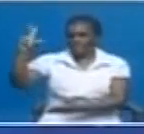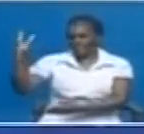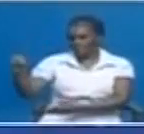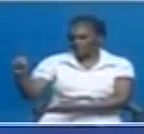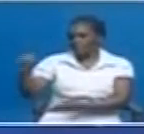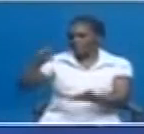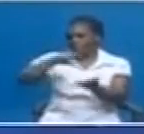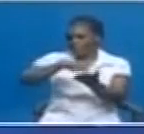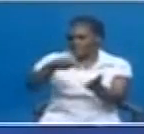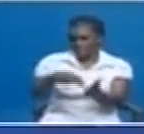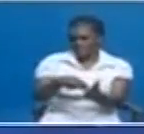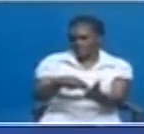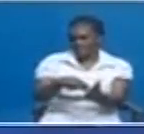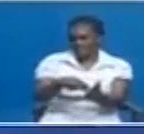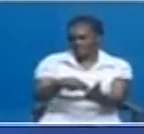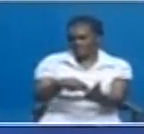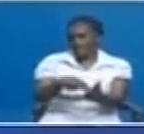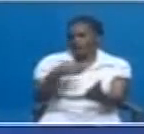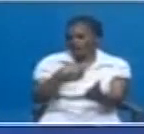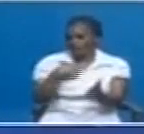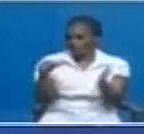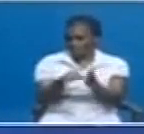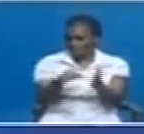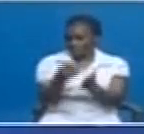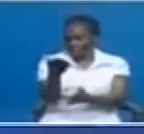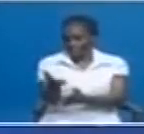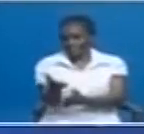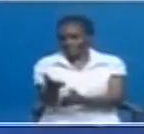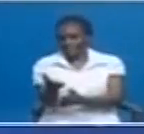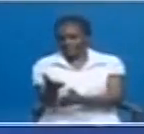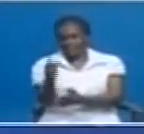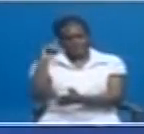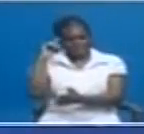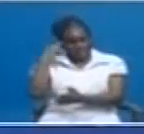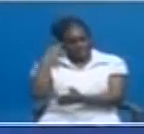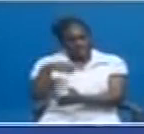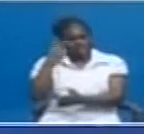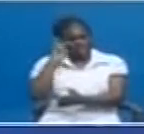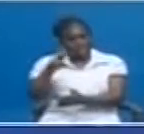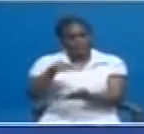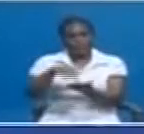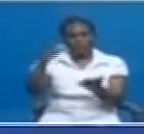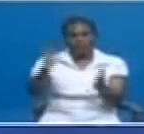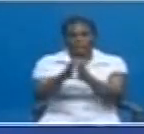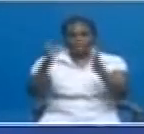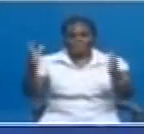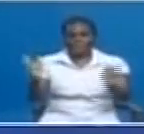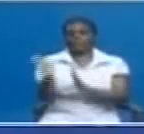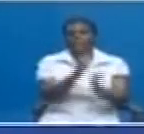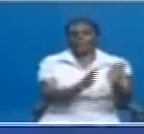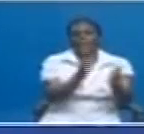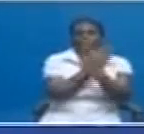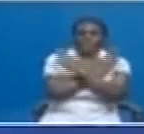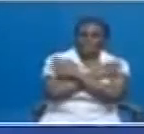is some contention between that partnership. I do think we need to look for a more wider strategic